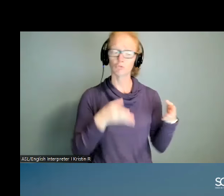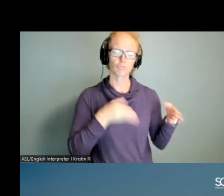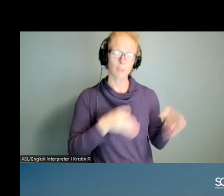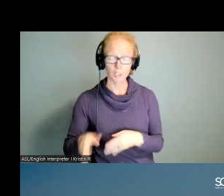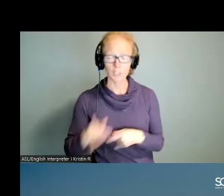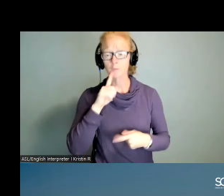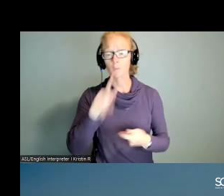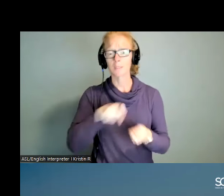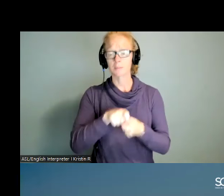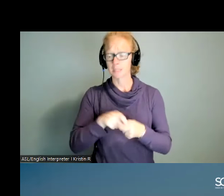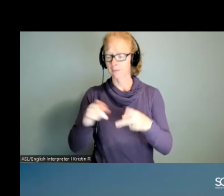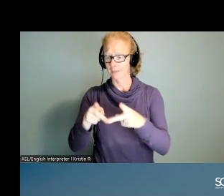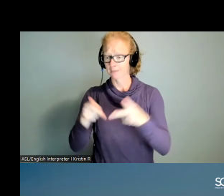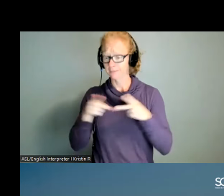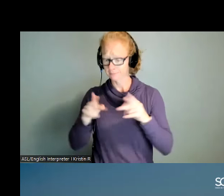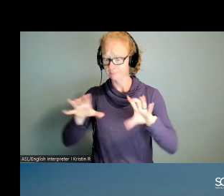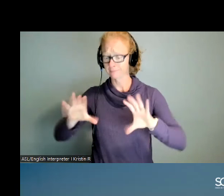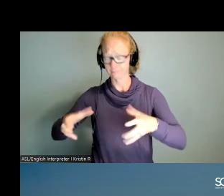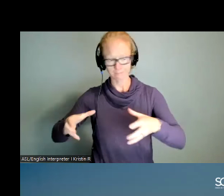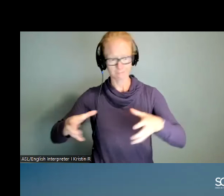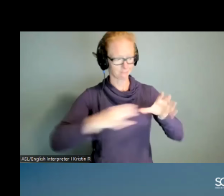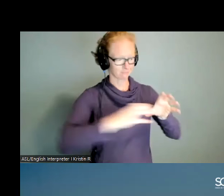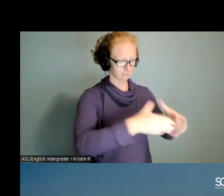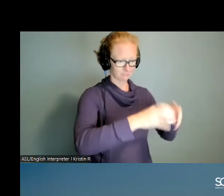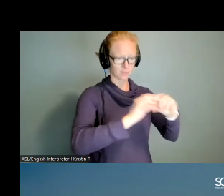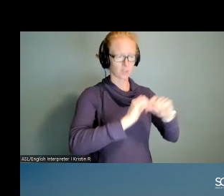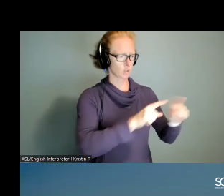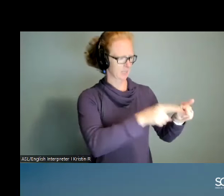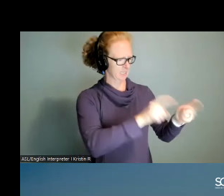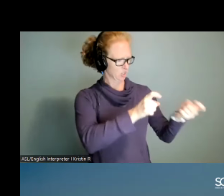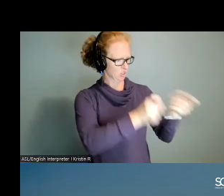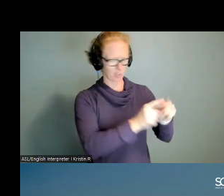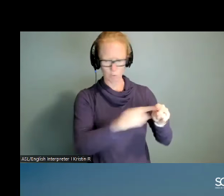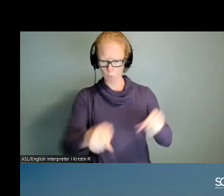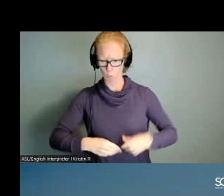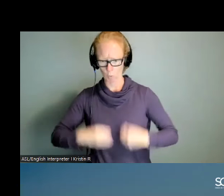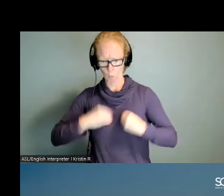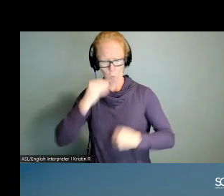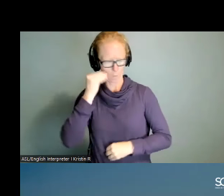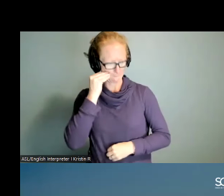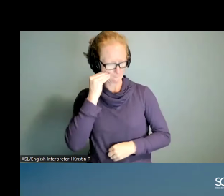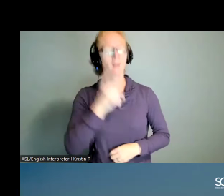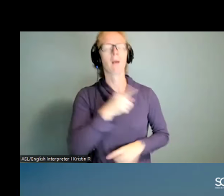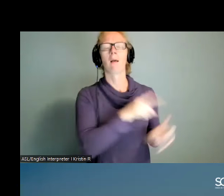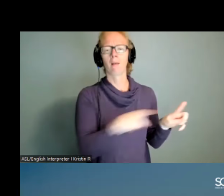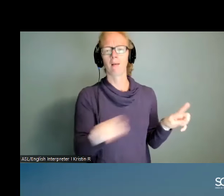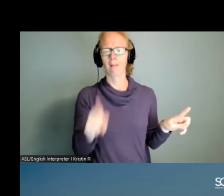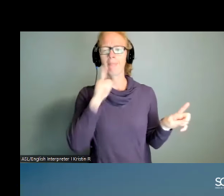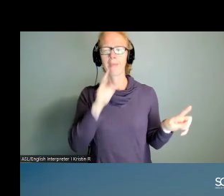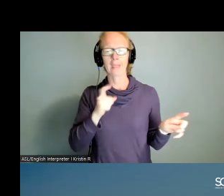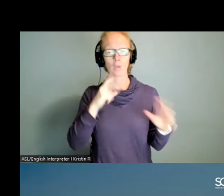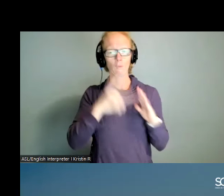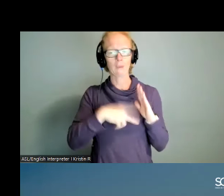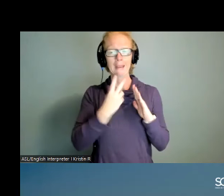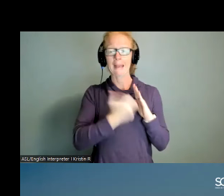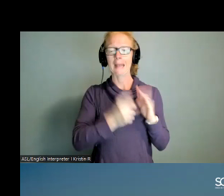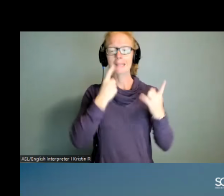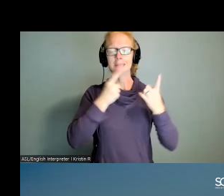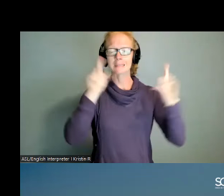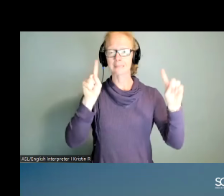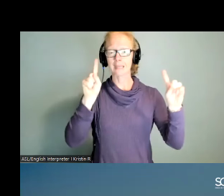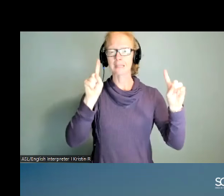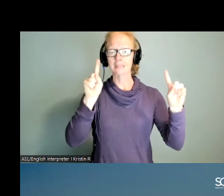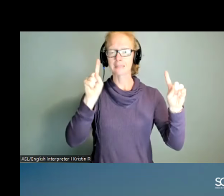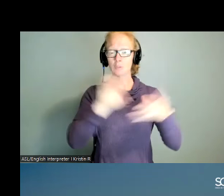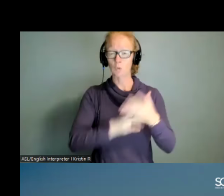to remove regulatory and other barriers to the conversion of sites. Jurisdictions can read about the conversion success stories and reference a toolbox of